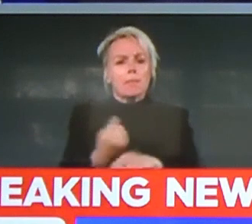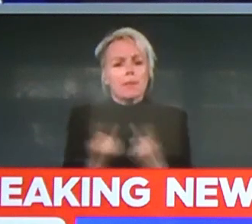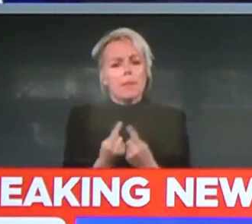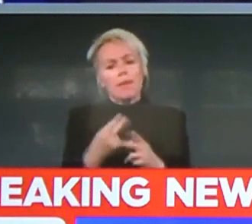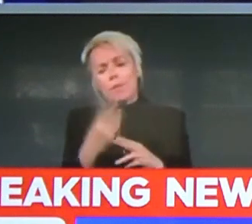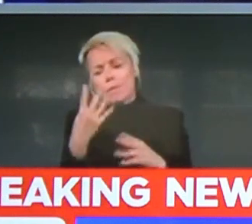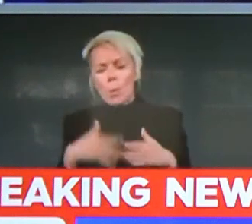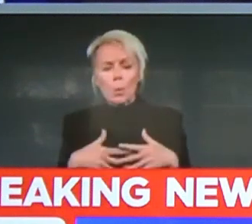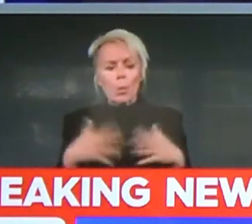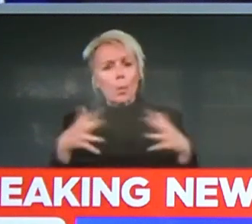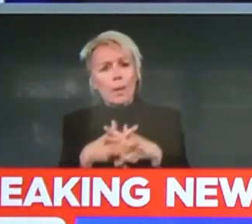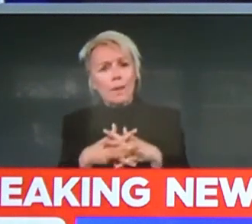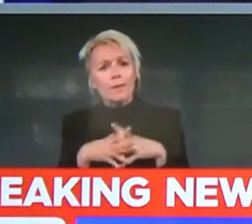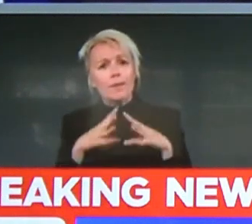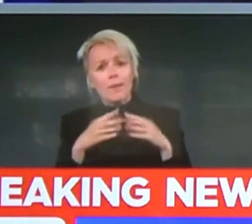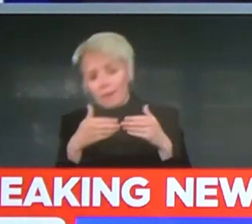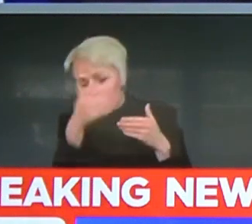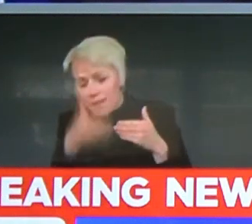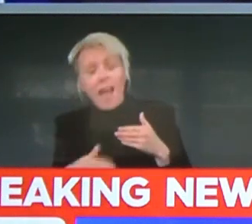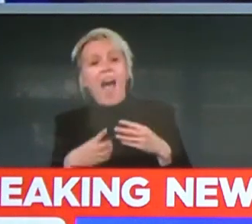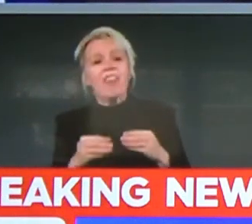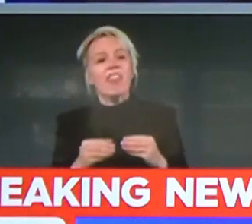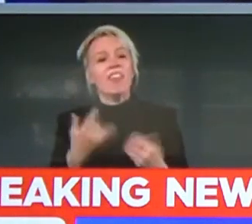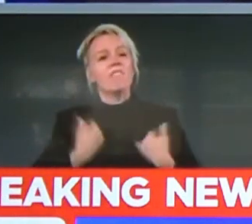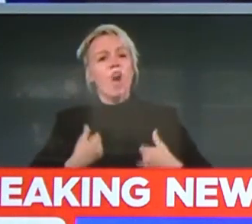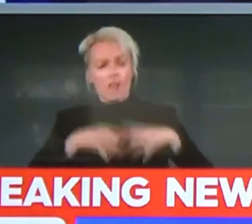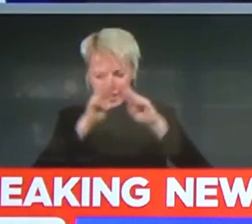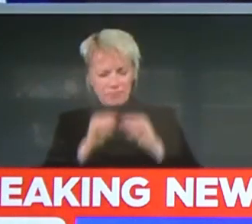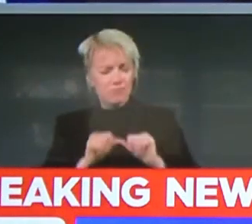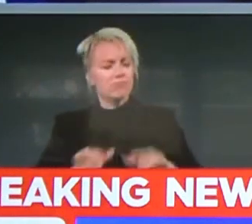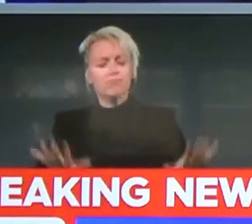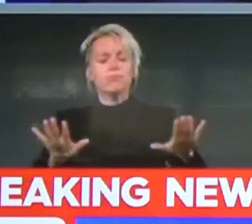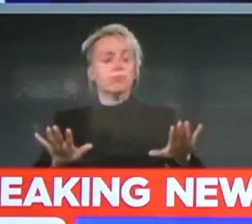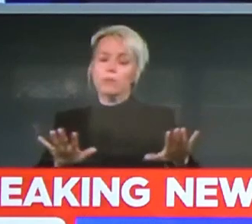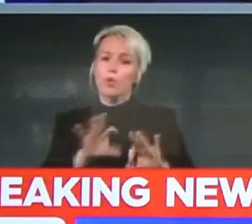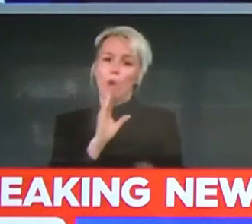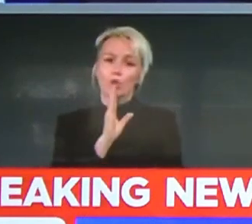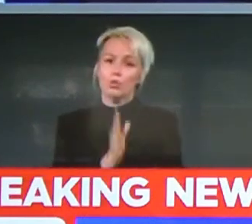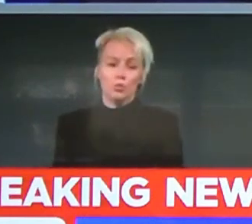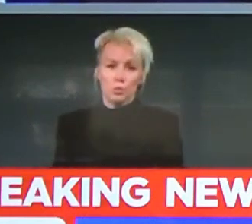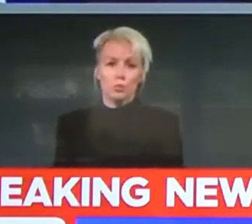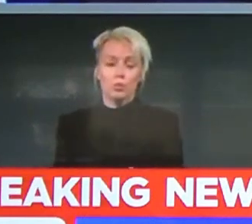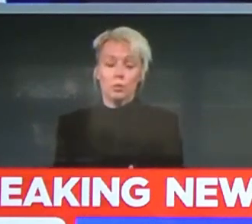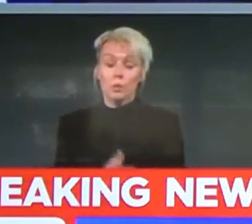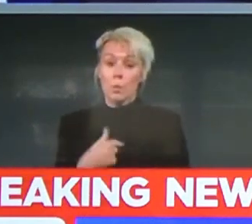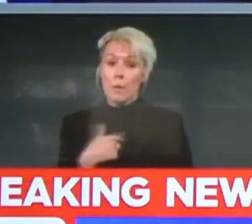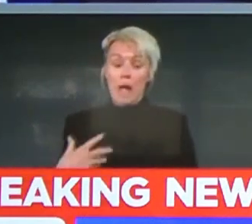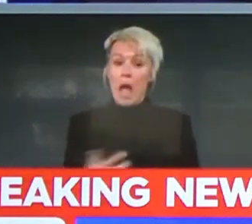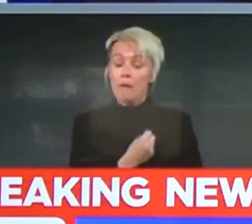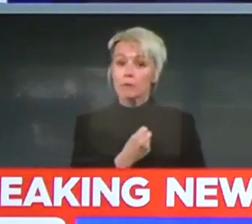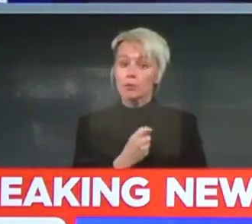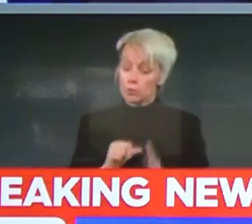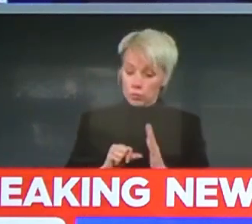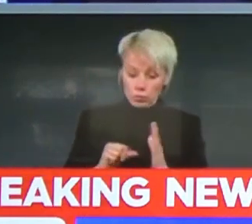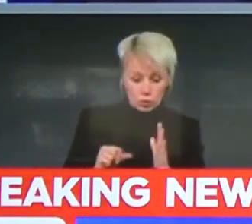and the virus will be gone is not credible. So we are very keen to put as restrictive measures in